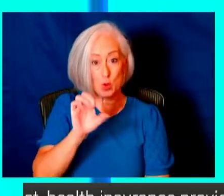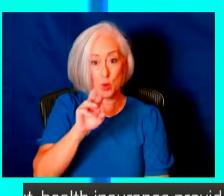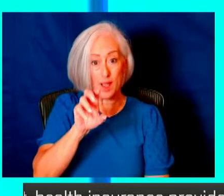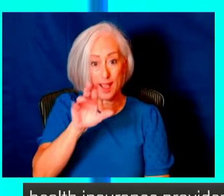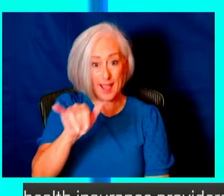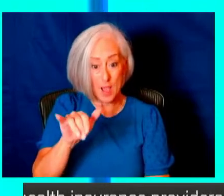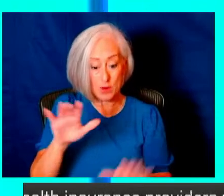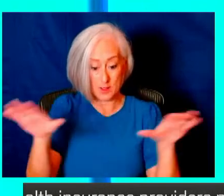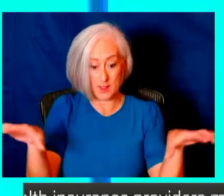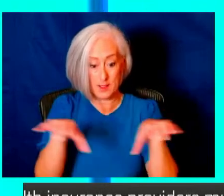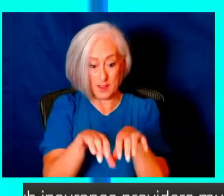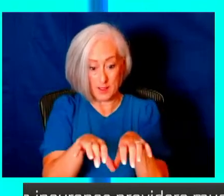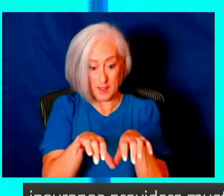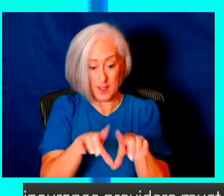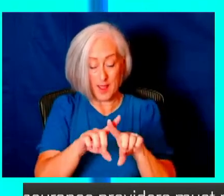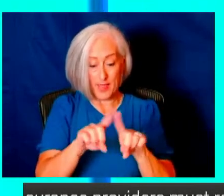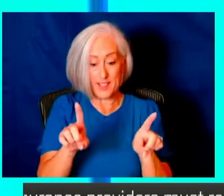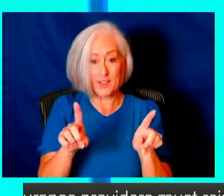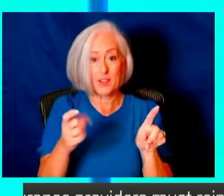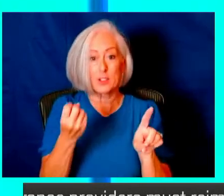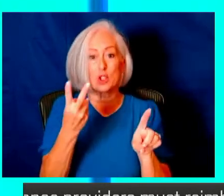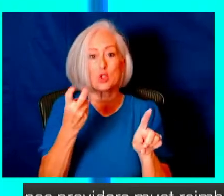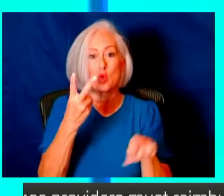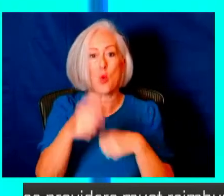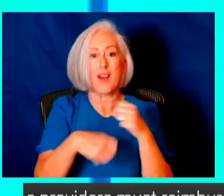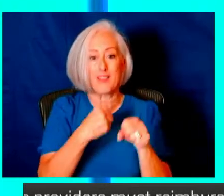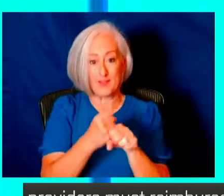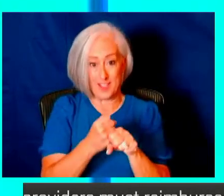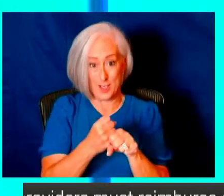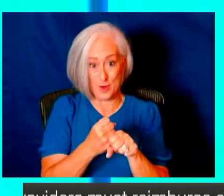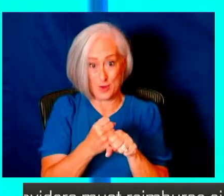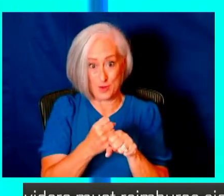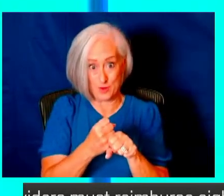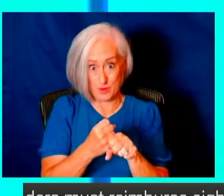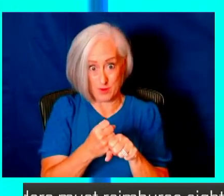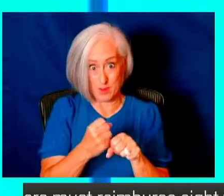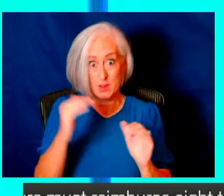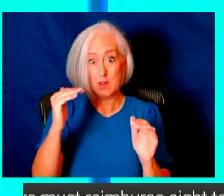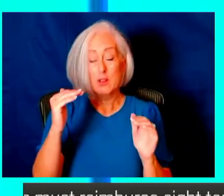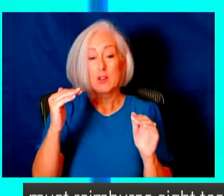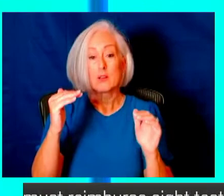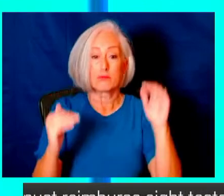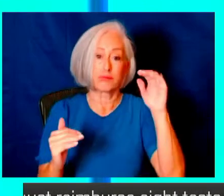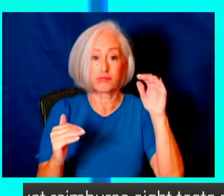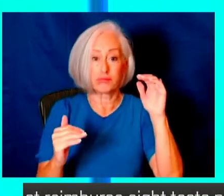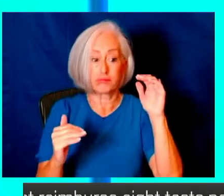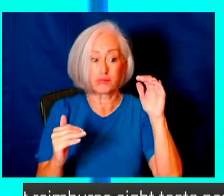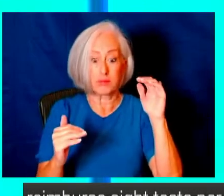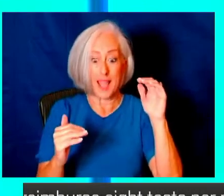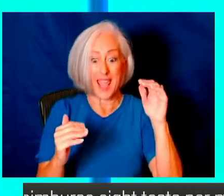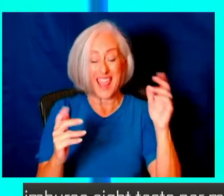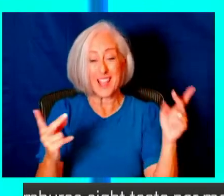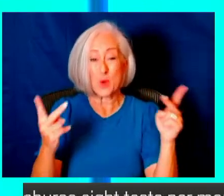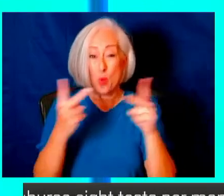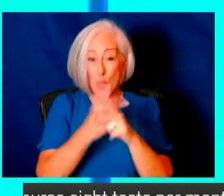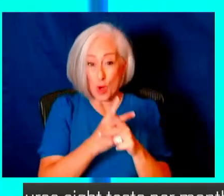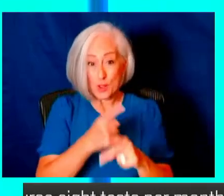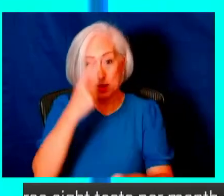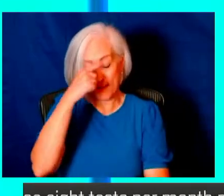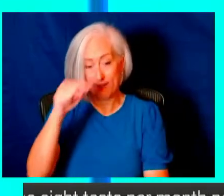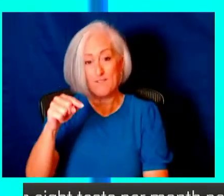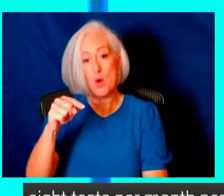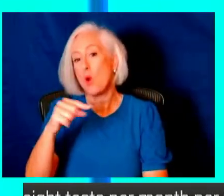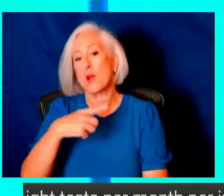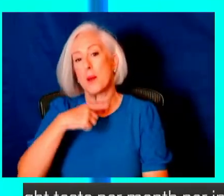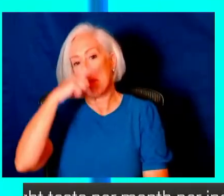12 years. And it's even further apart for Black folks and white folks and Latinx folks and white